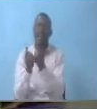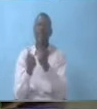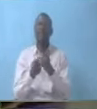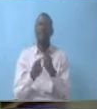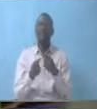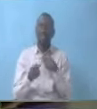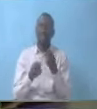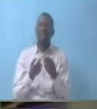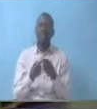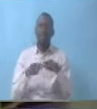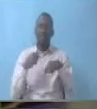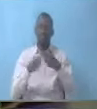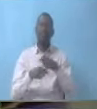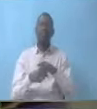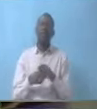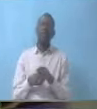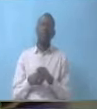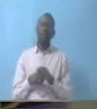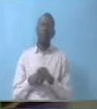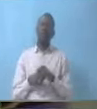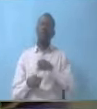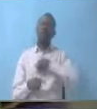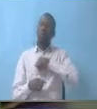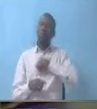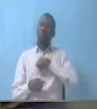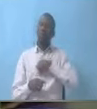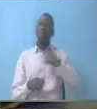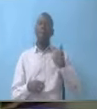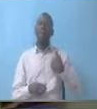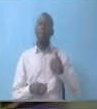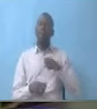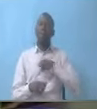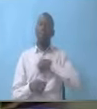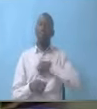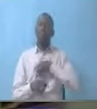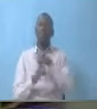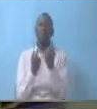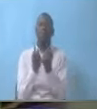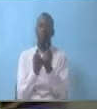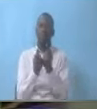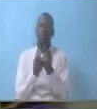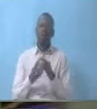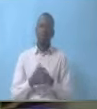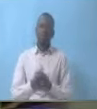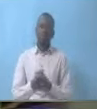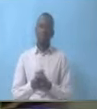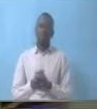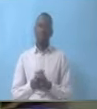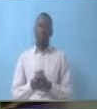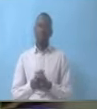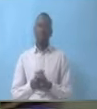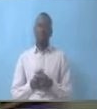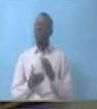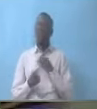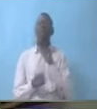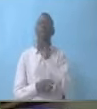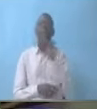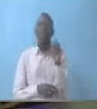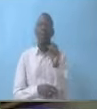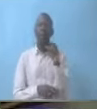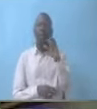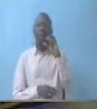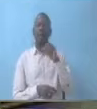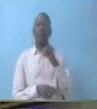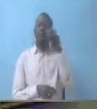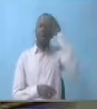ci li nga xamne modi alel yi ak momef yi nit ñi. Otherwise known as the Akoto Bamfo Commission. Ñu xamé ko